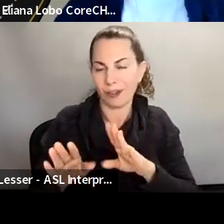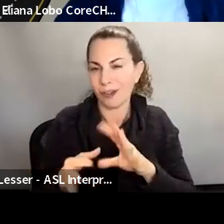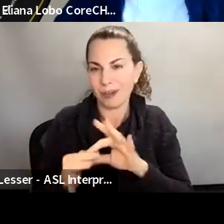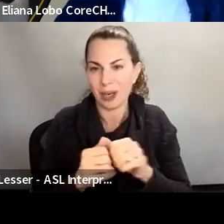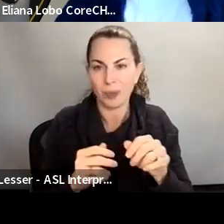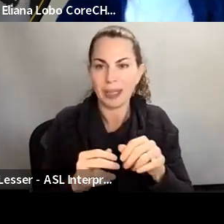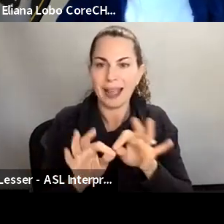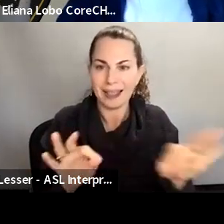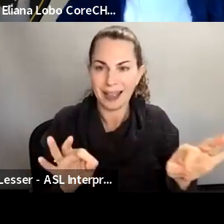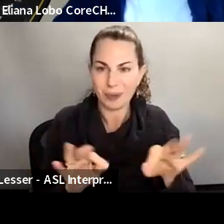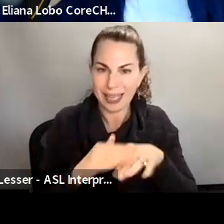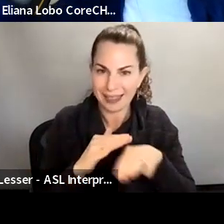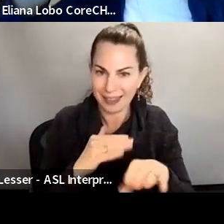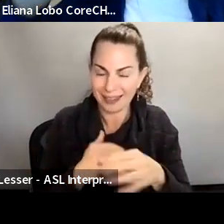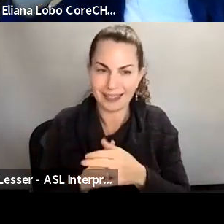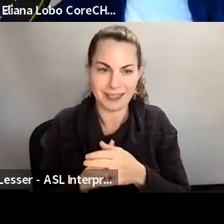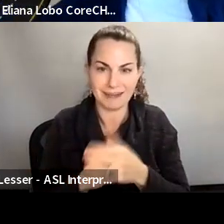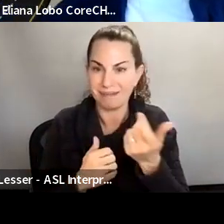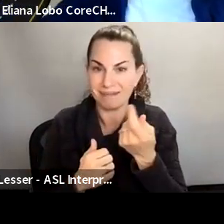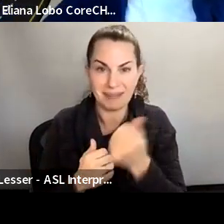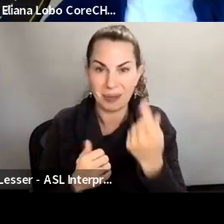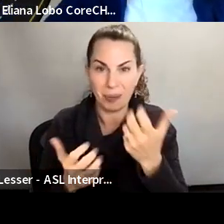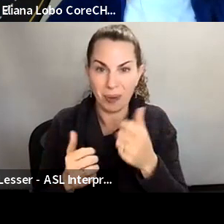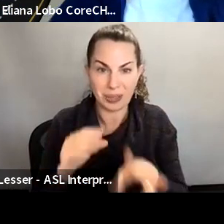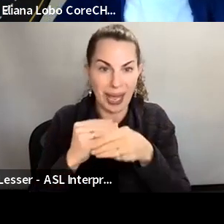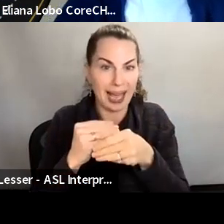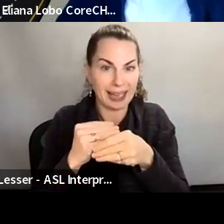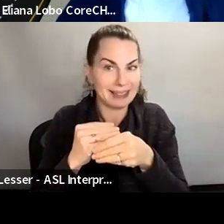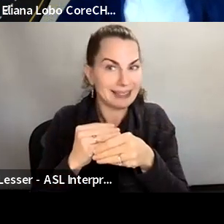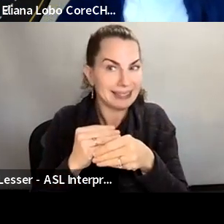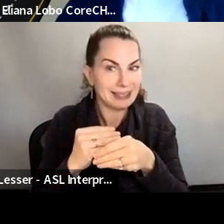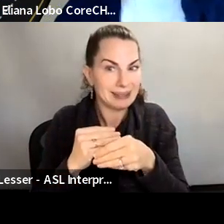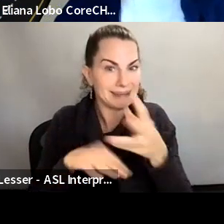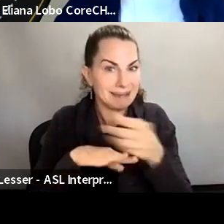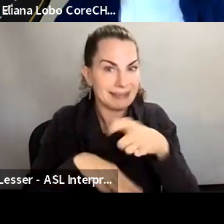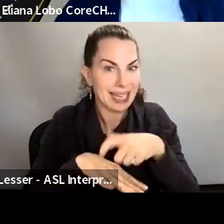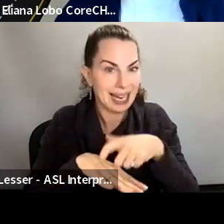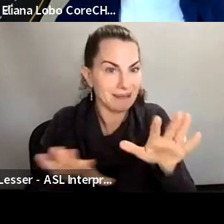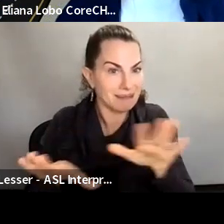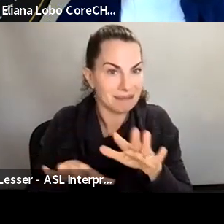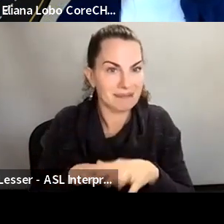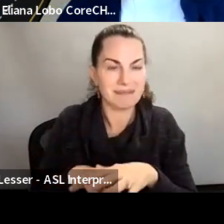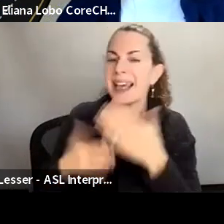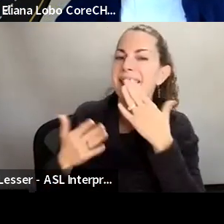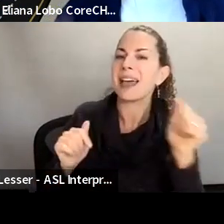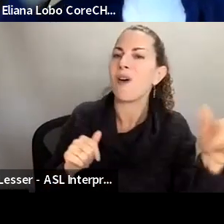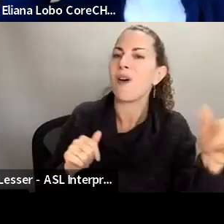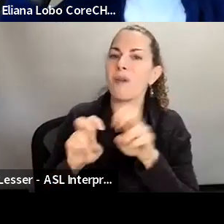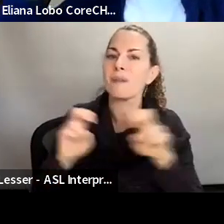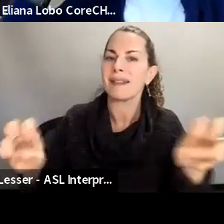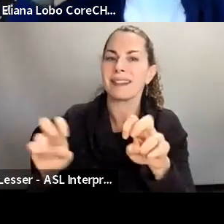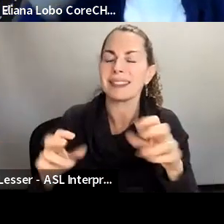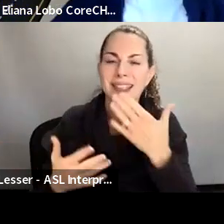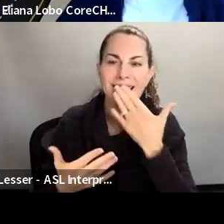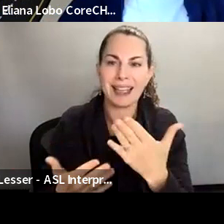Anyone else want to add anything? Because we are now officially 1 minute over. I just wanted to thanking thank you everyone. all panelists. Thank Yeah. you for your amazing